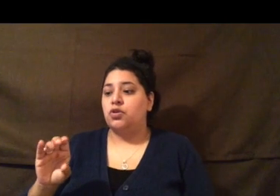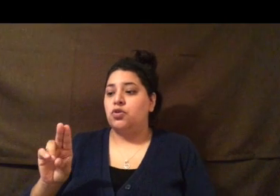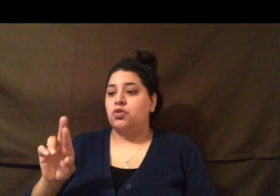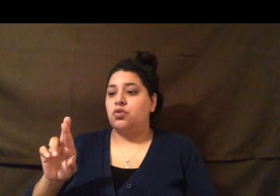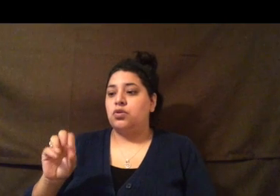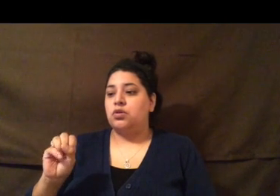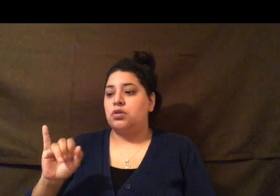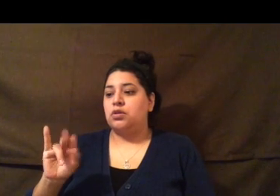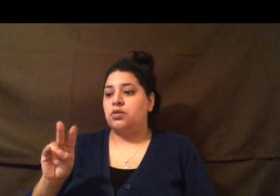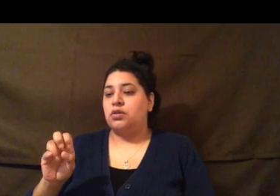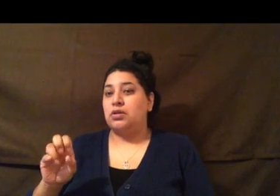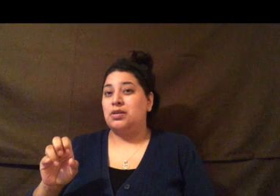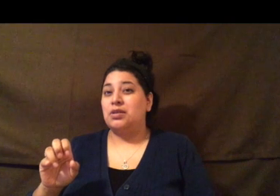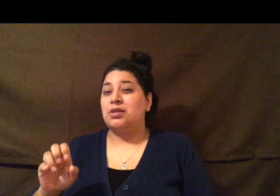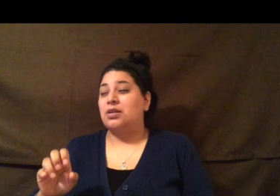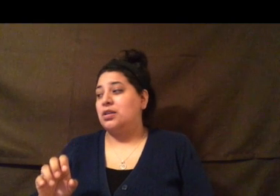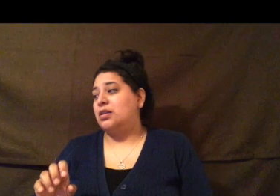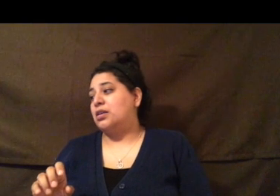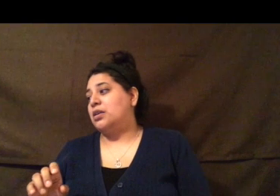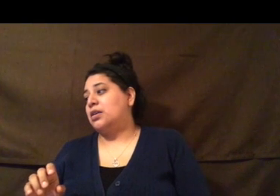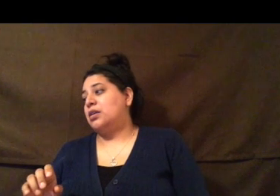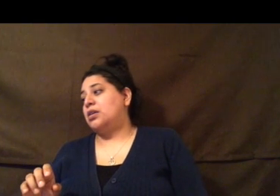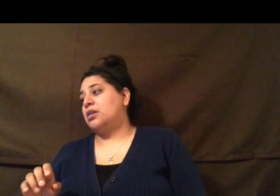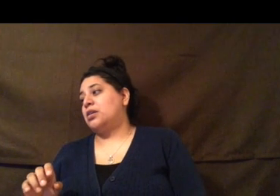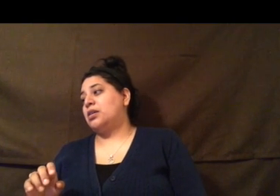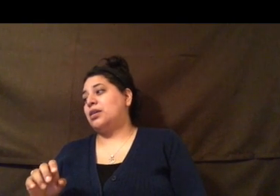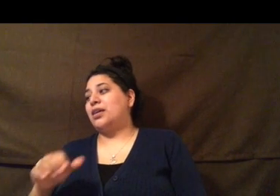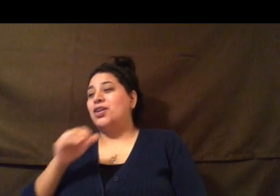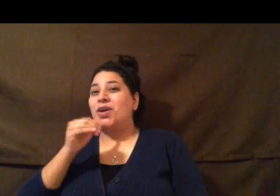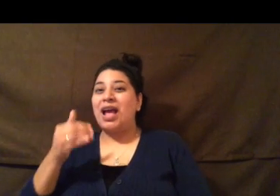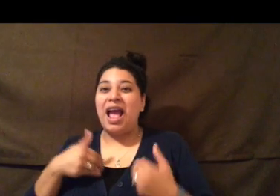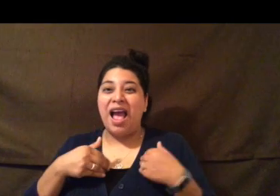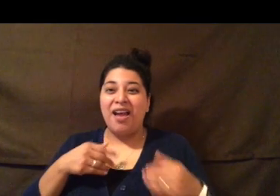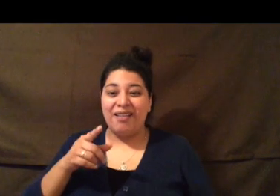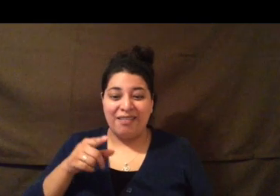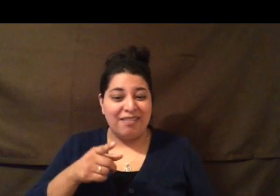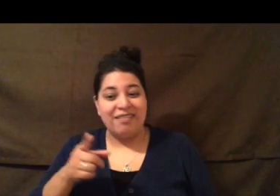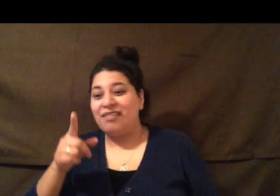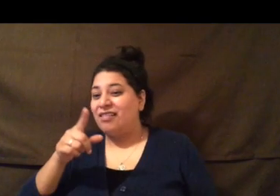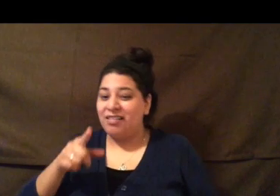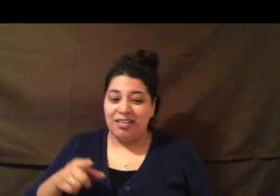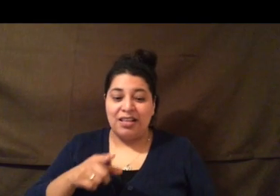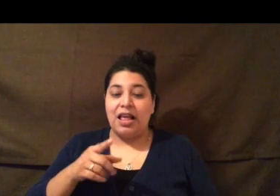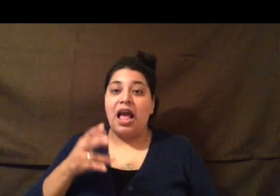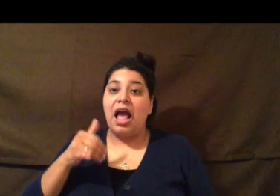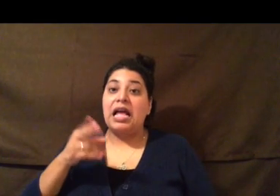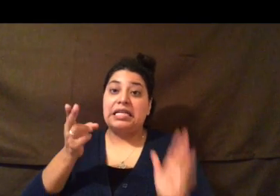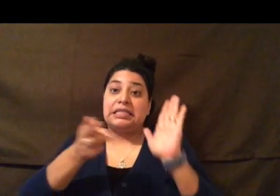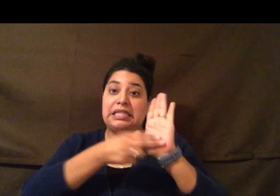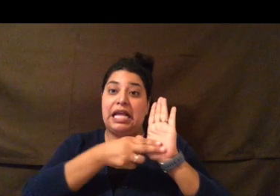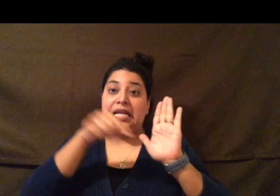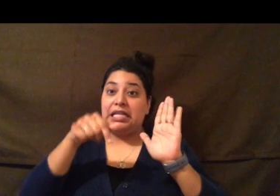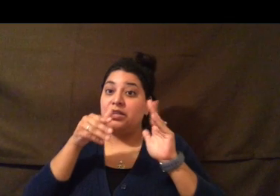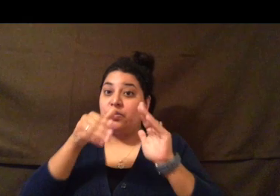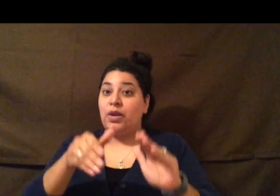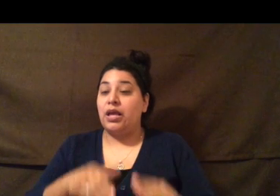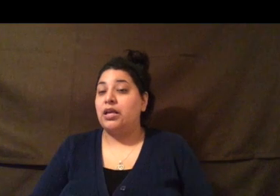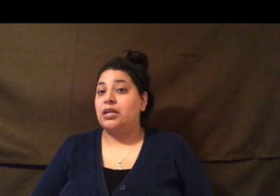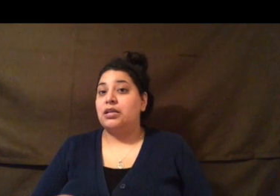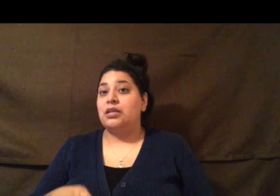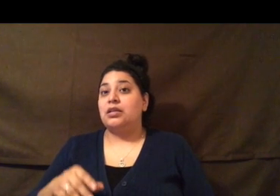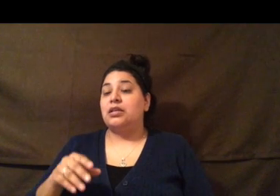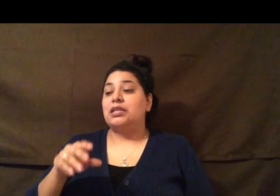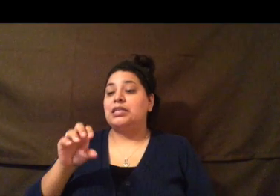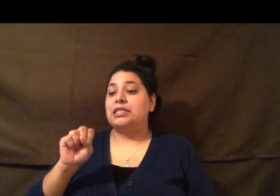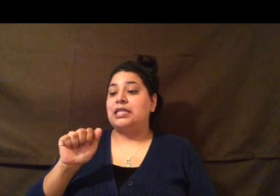Miss Olvera does not put a cursive S at the beginning of her name, so that is how I sign my name. That's what my signature looks